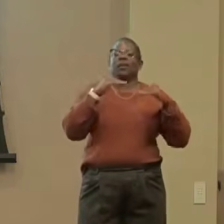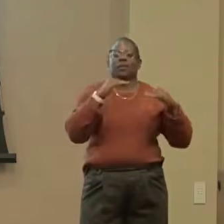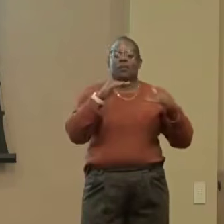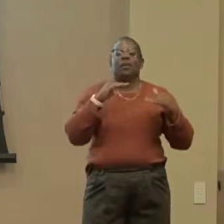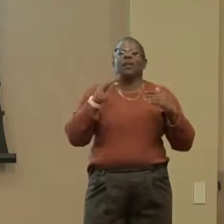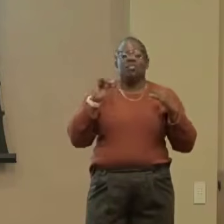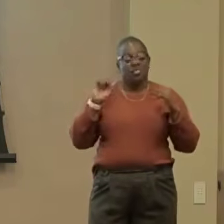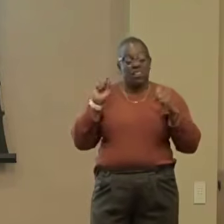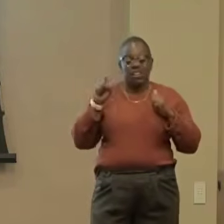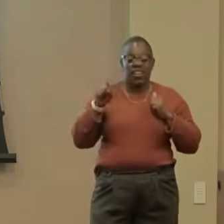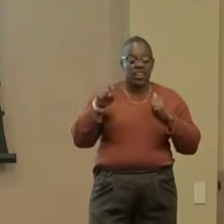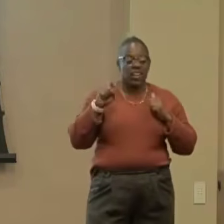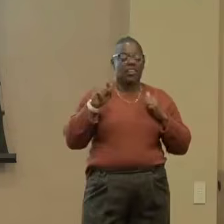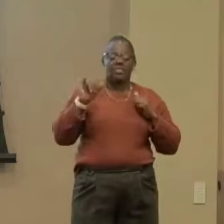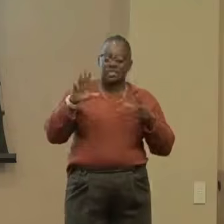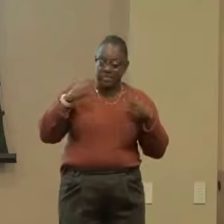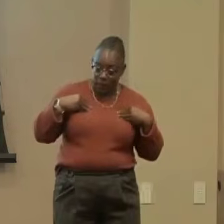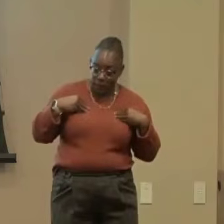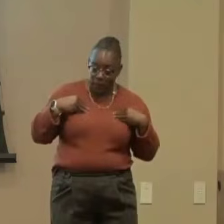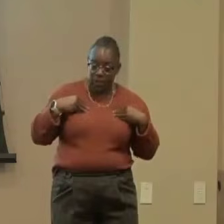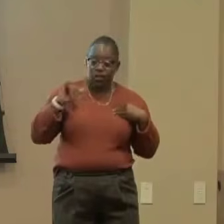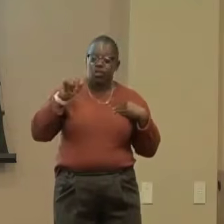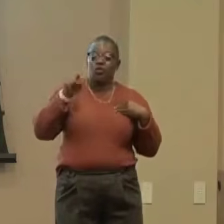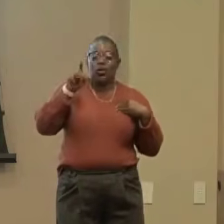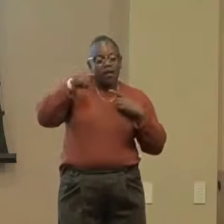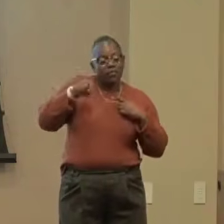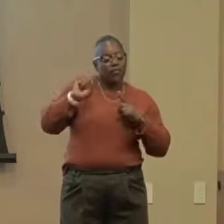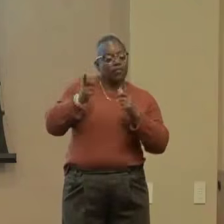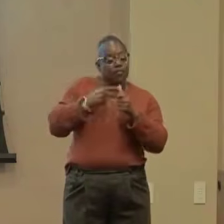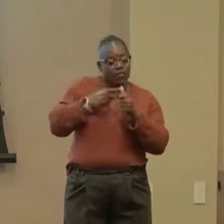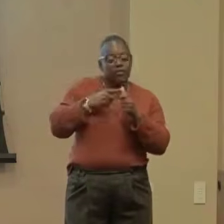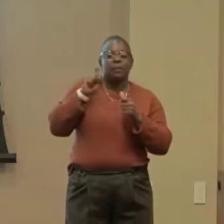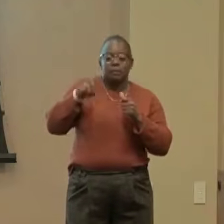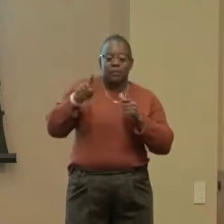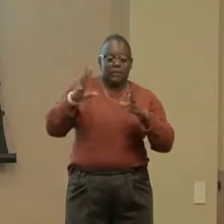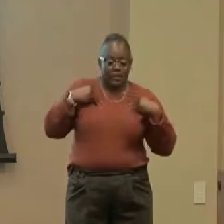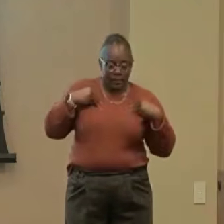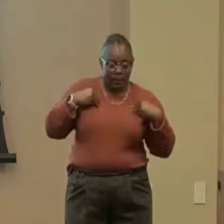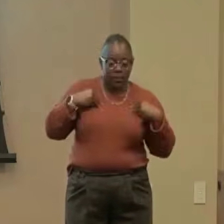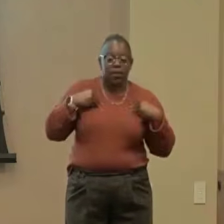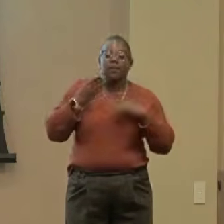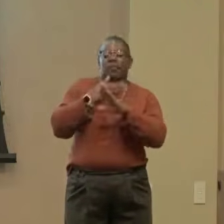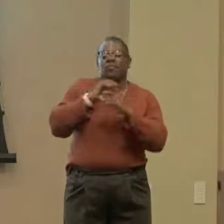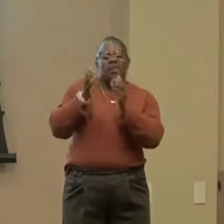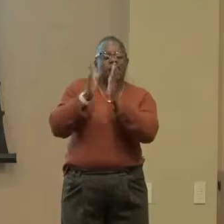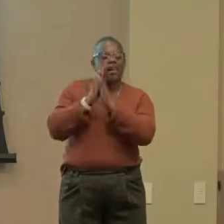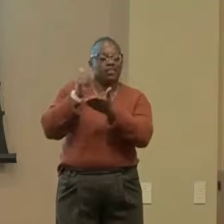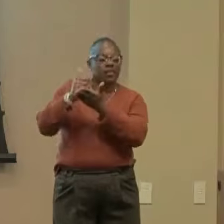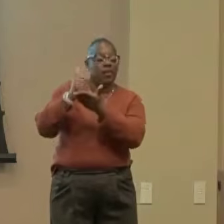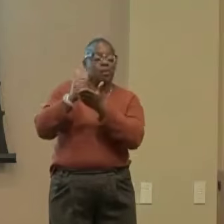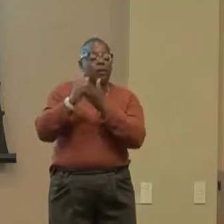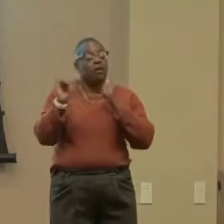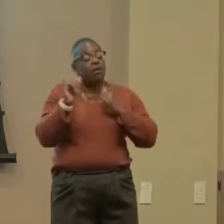of come to our own realizations, right, first, before we can then ask for help, right? And so she also mentioned